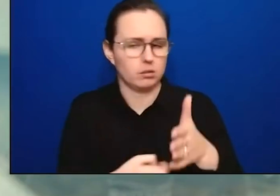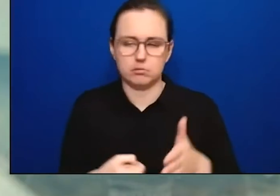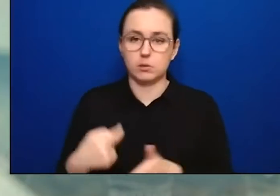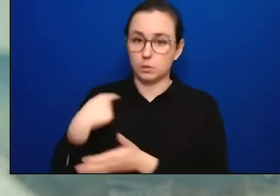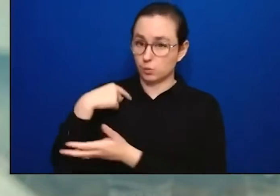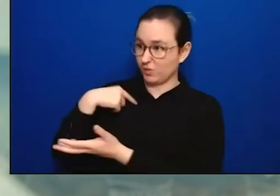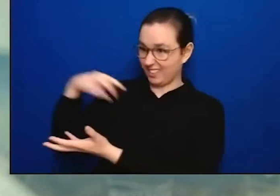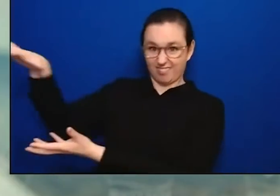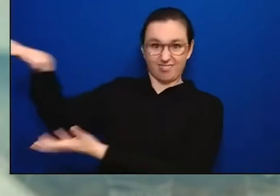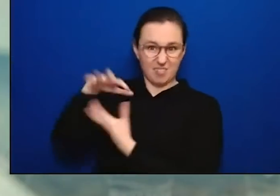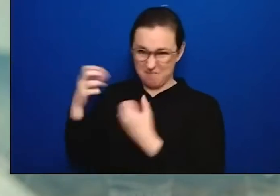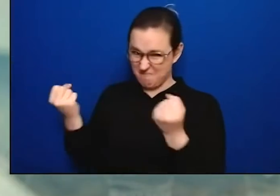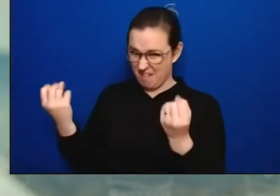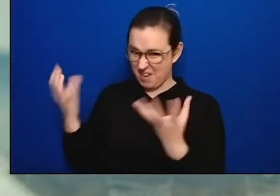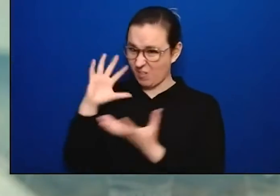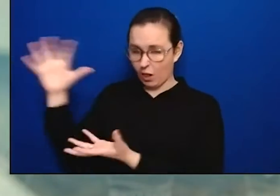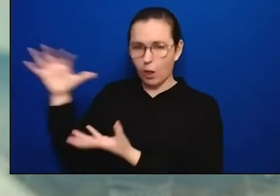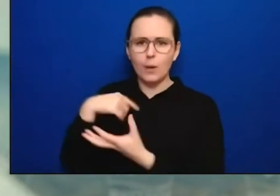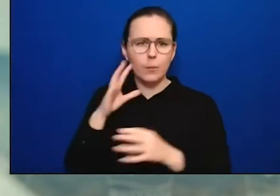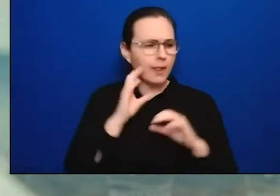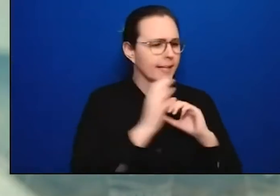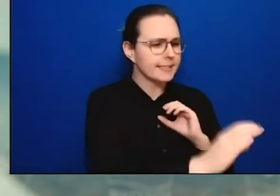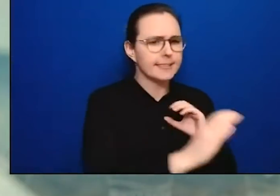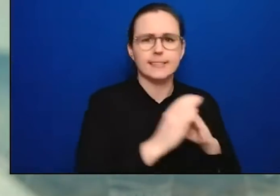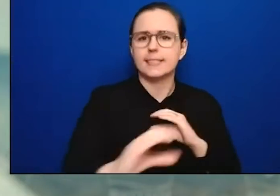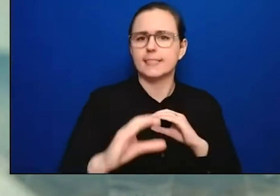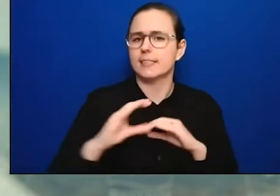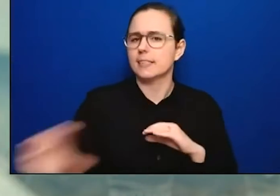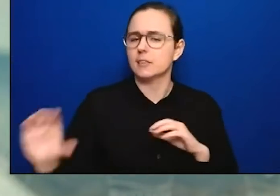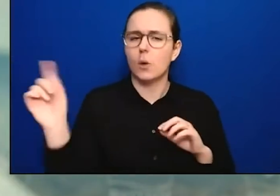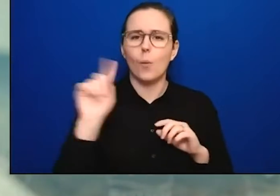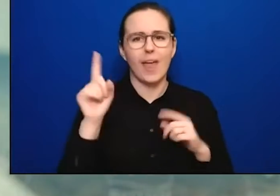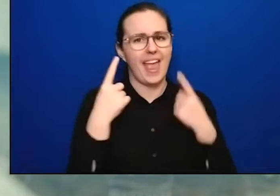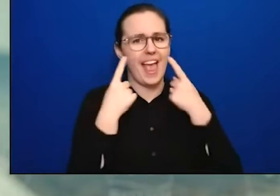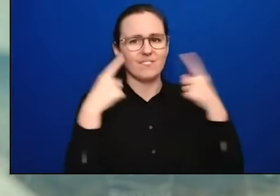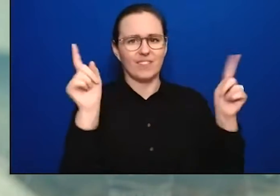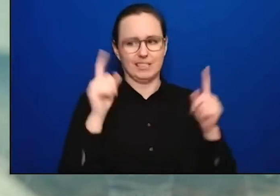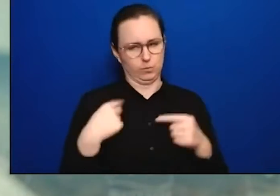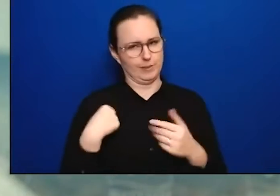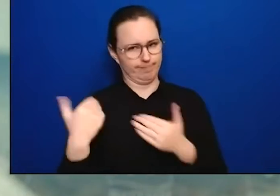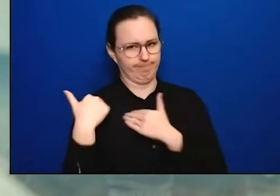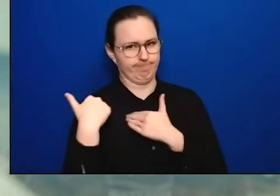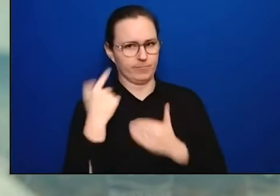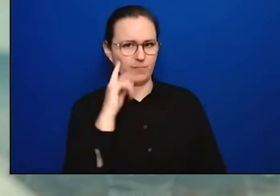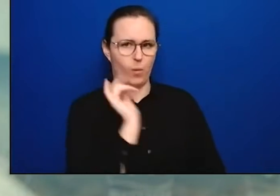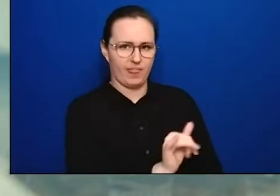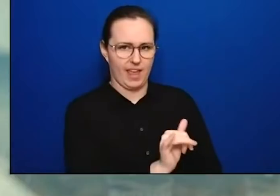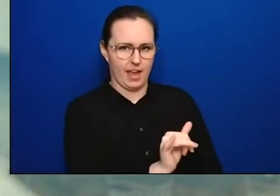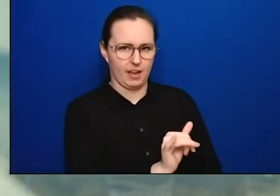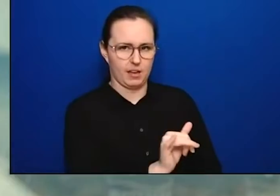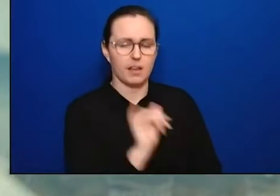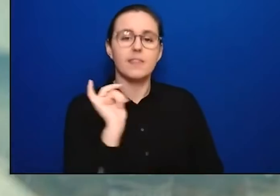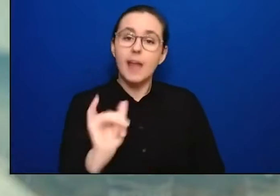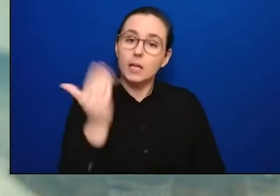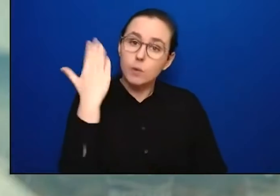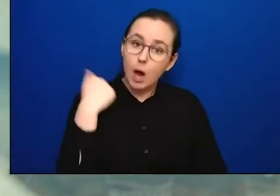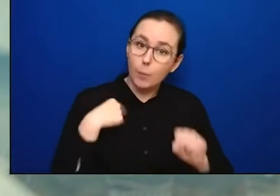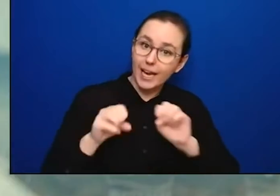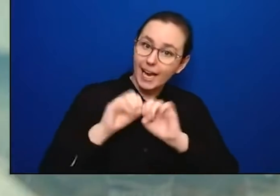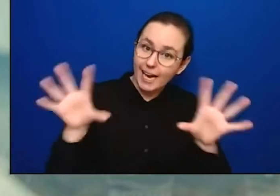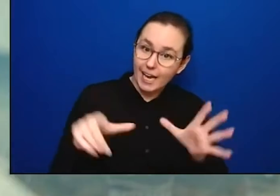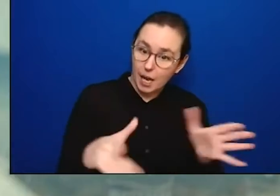at, but this is the supply we're getting, and it's significant, and we have to use it most effectively. I think people would expect us